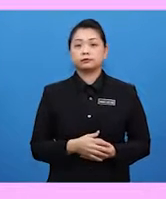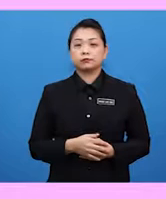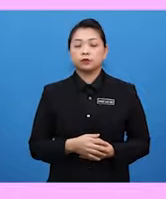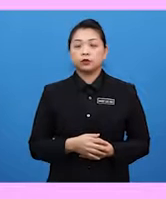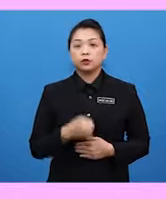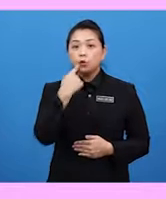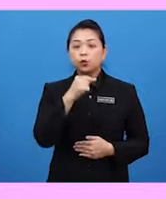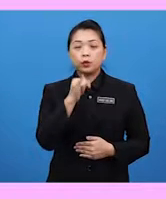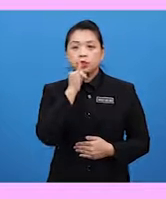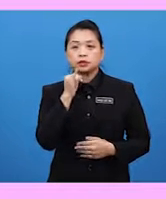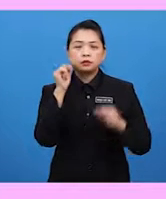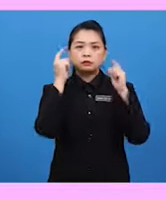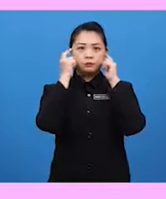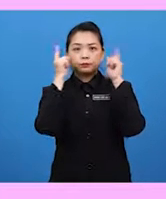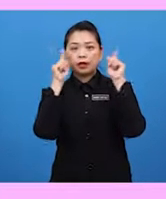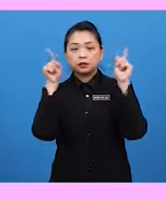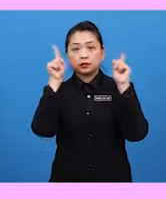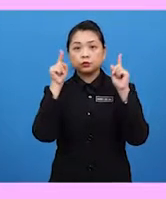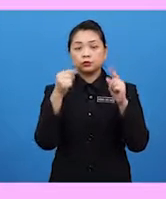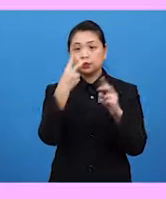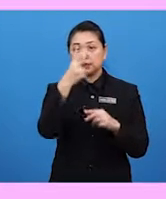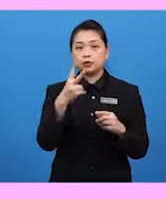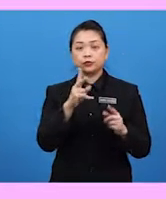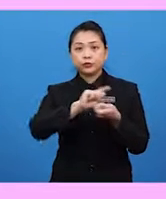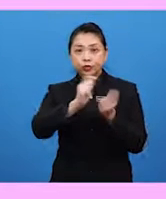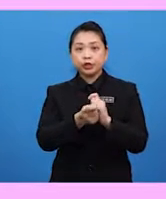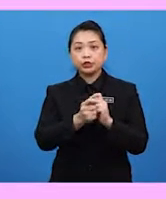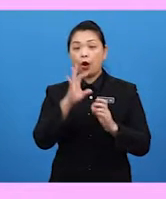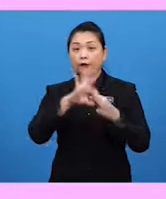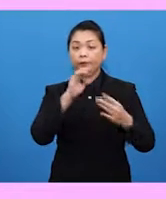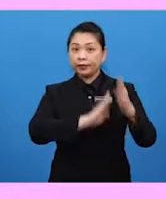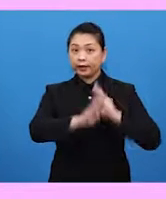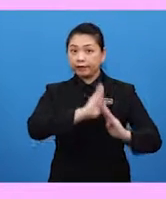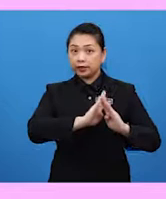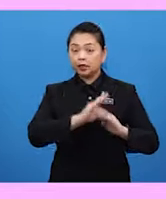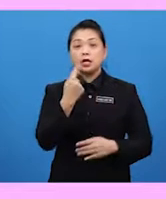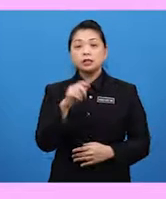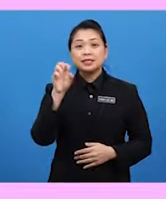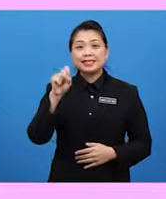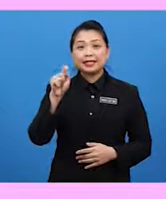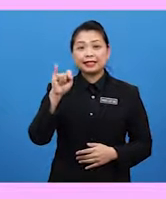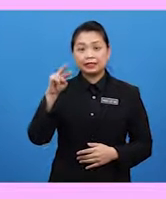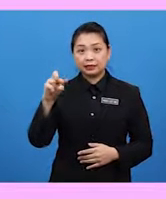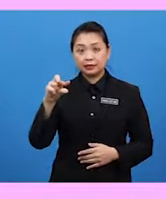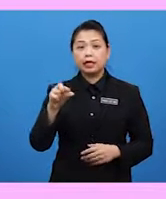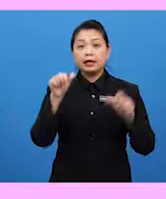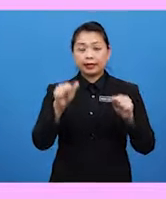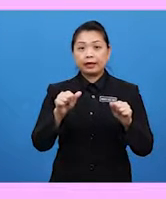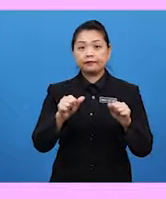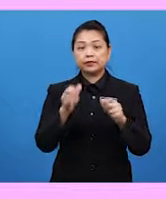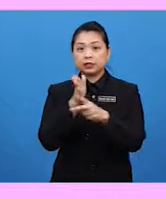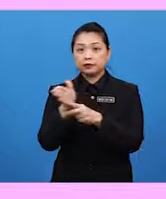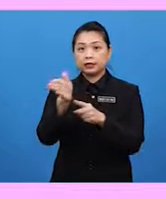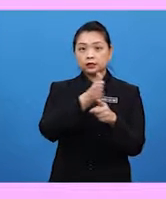the child's sudden change of behavior. The setting of the poem can be divided into